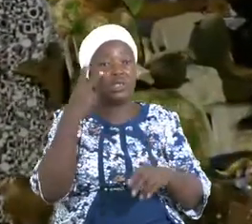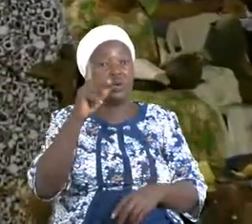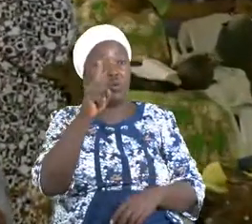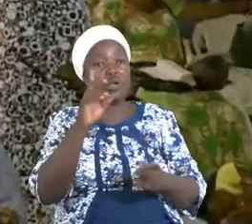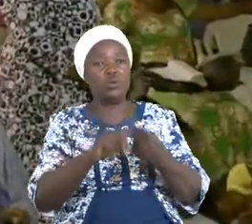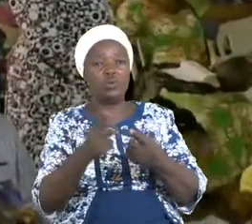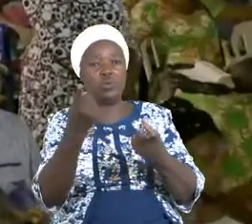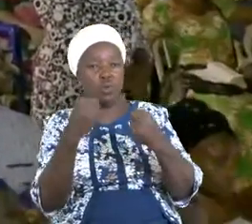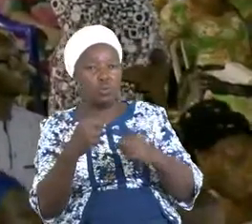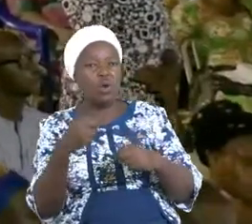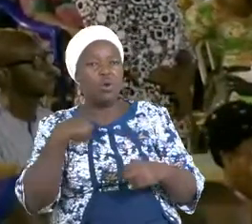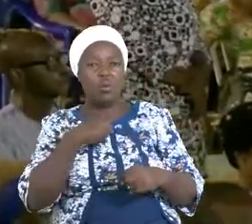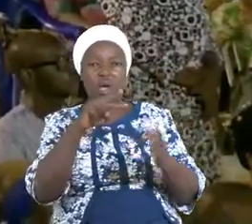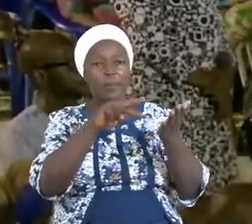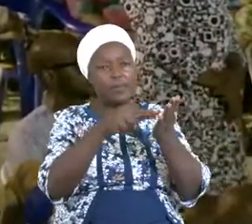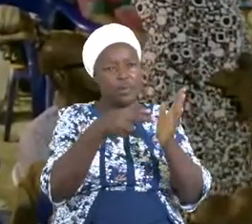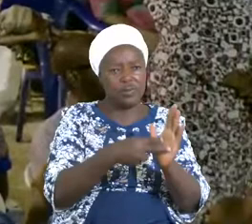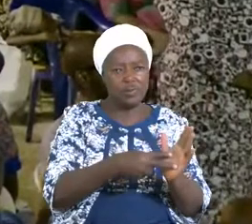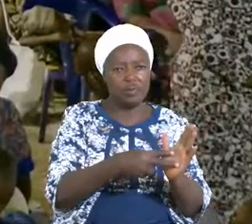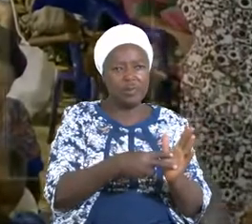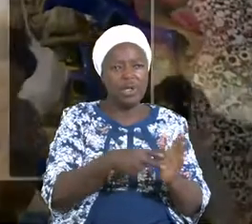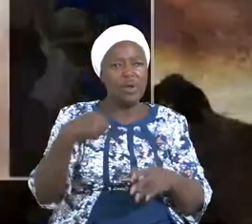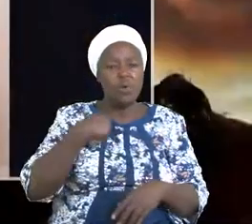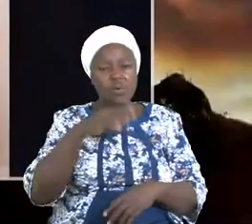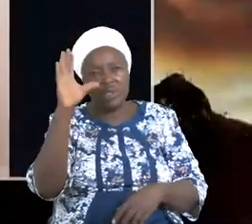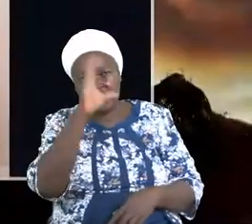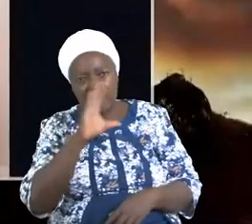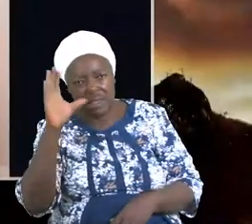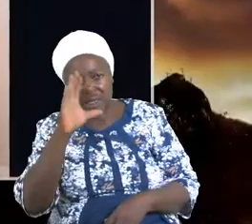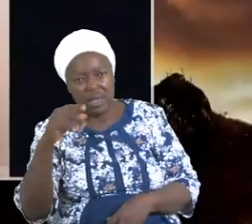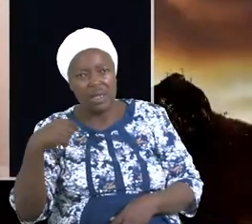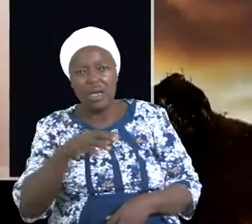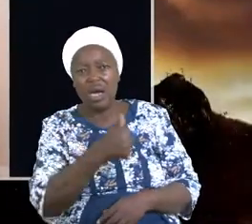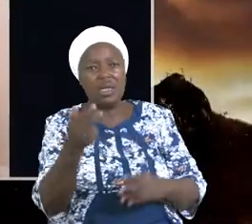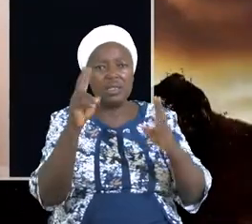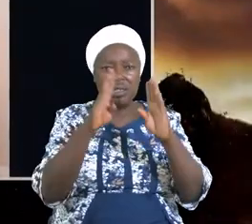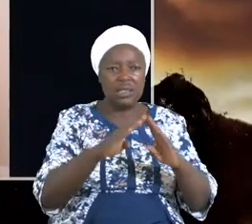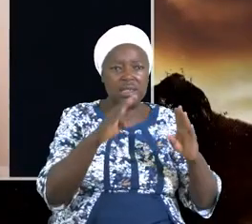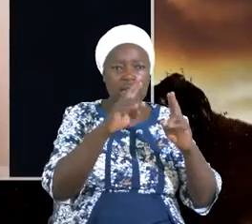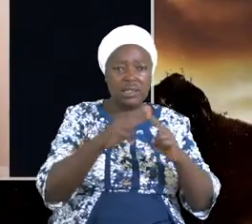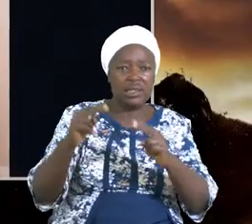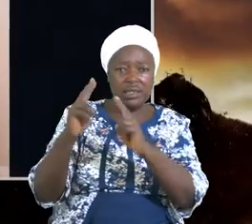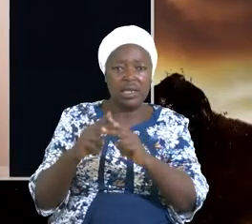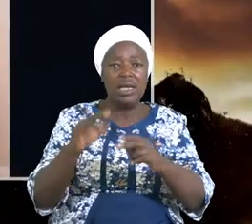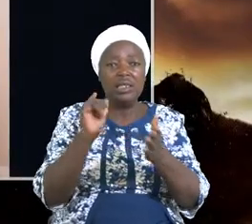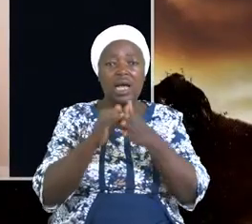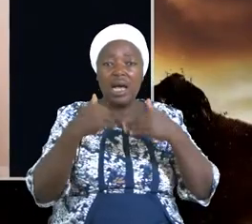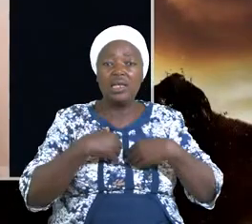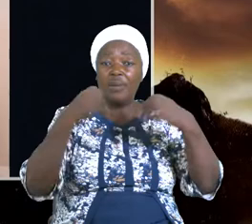We're purposeful. We're seeking a city that has many mansions.